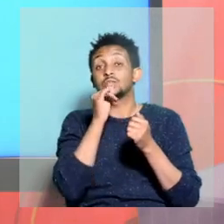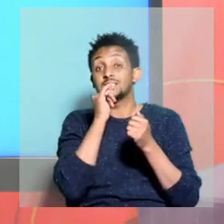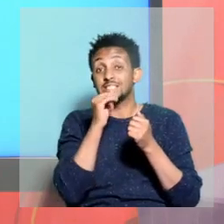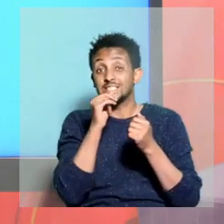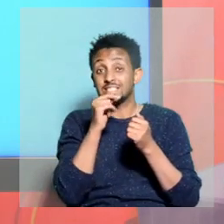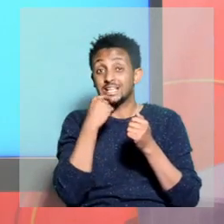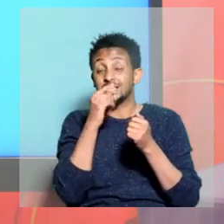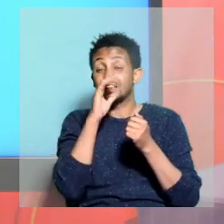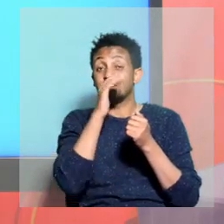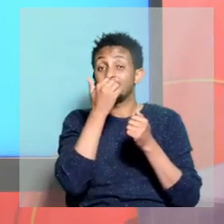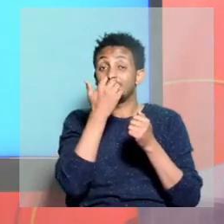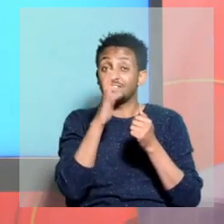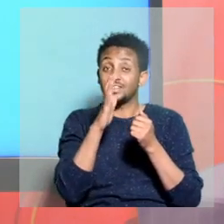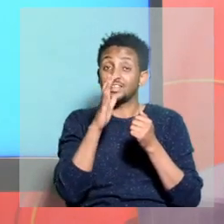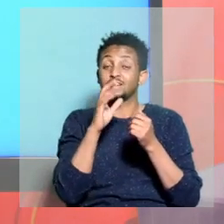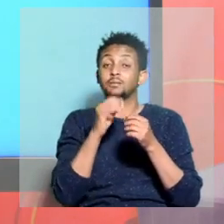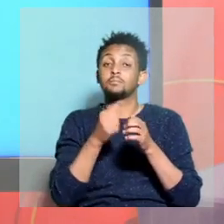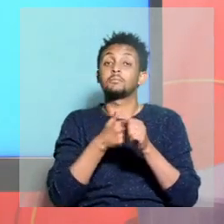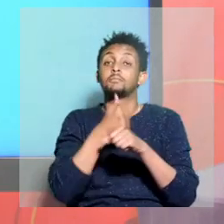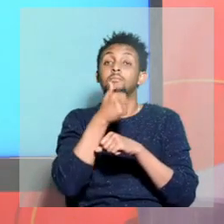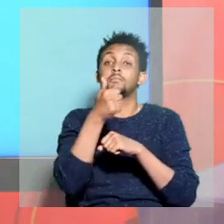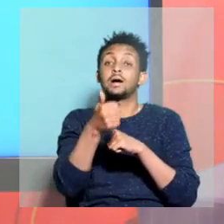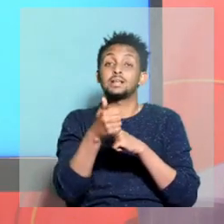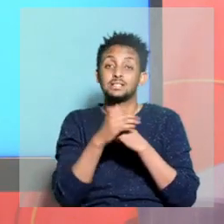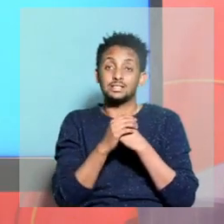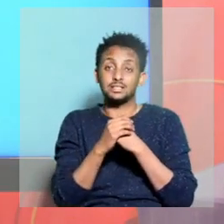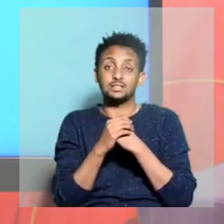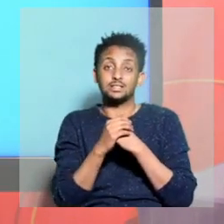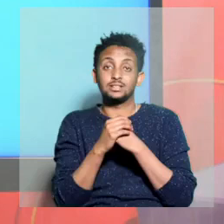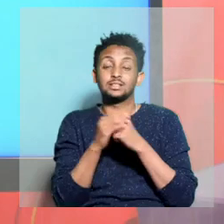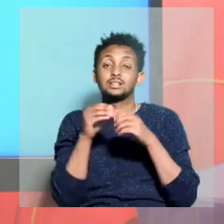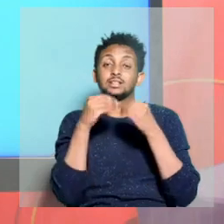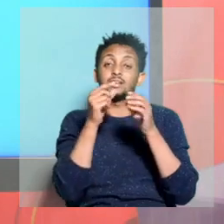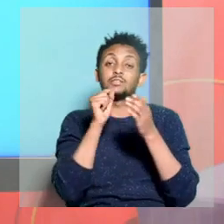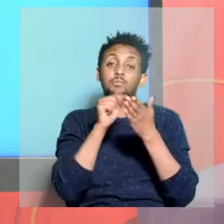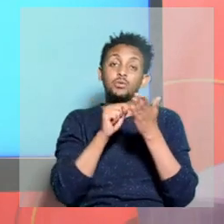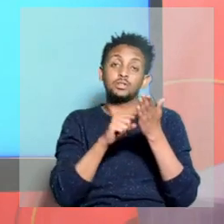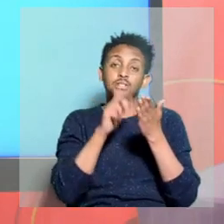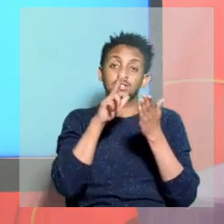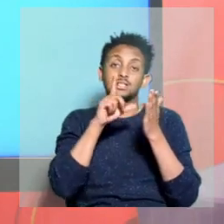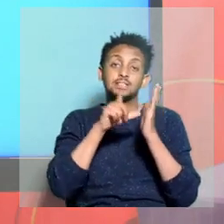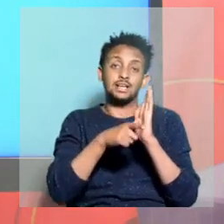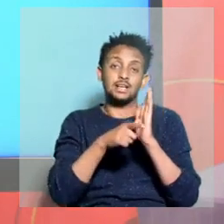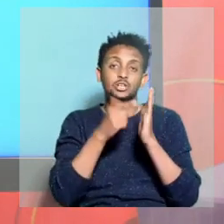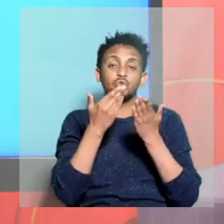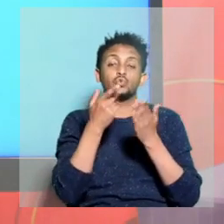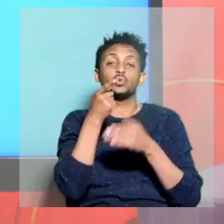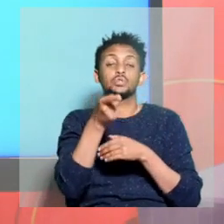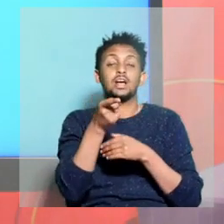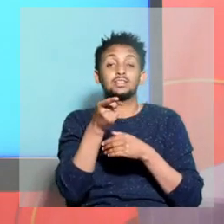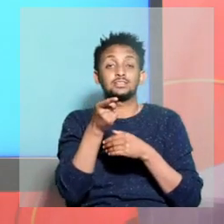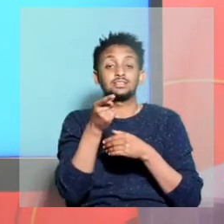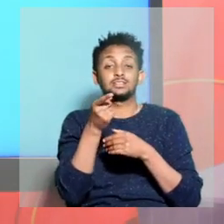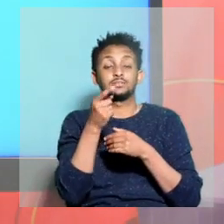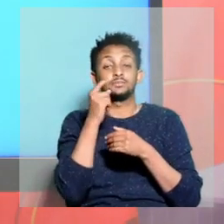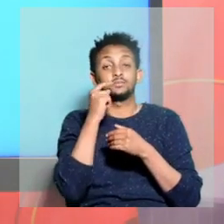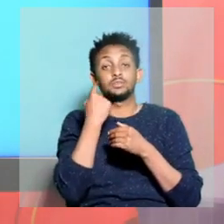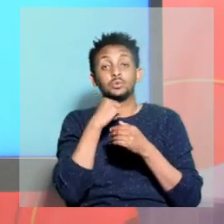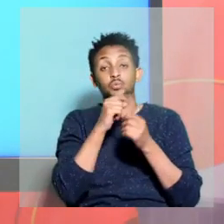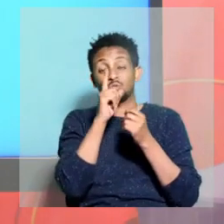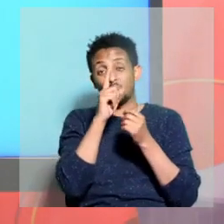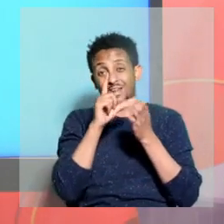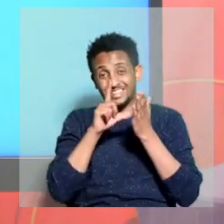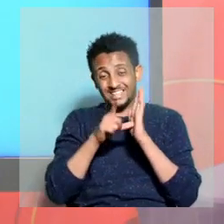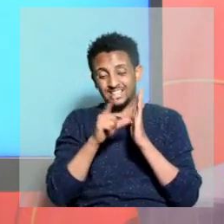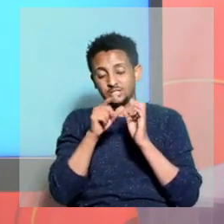says that 15 waves are passing a given point within 3 seconds. So that within